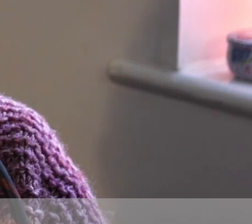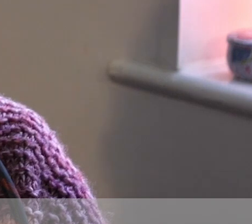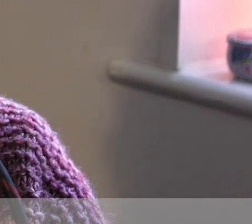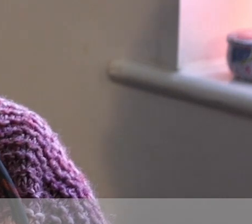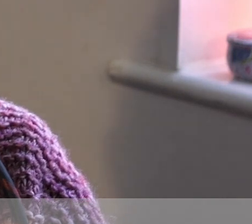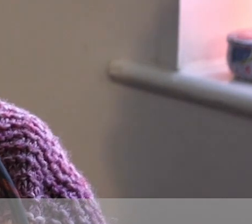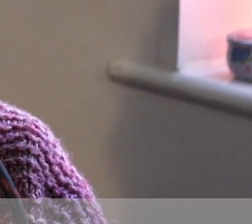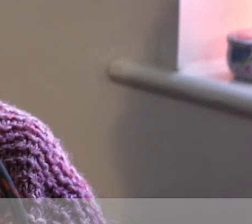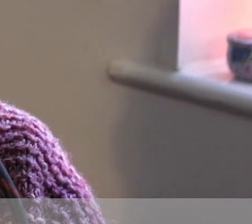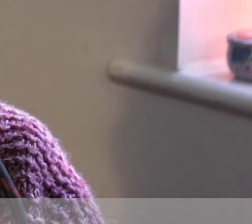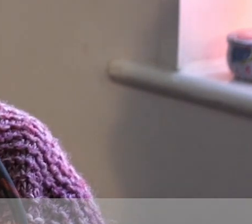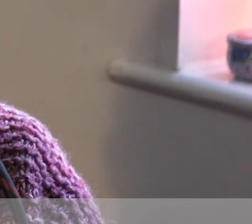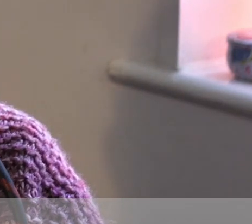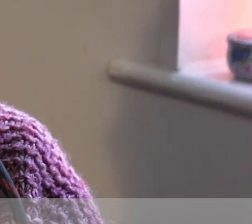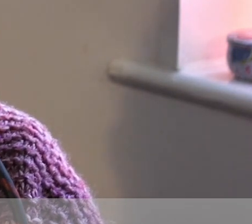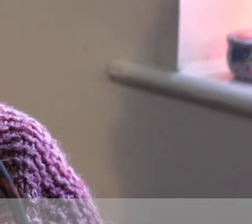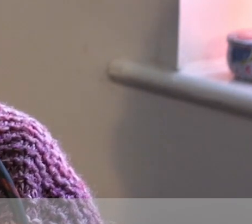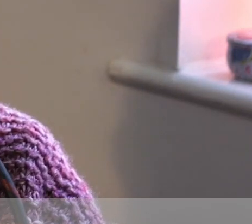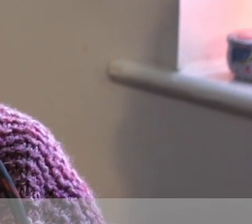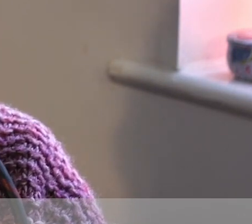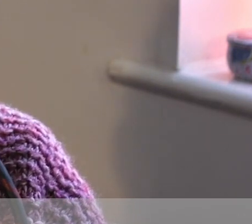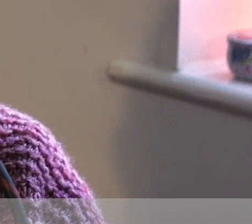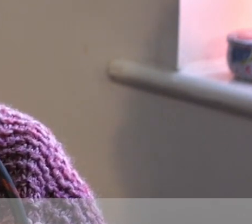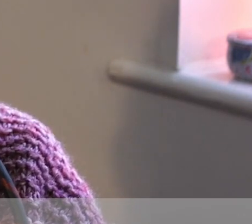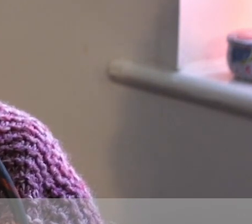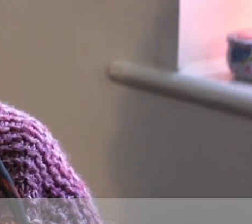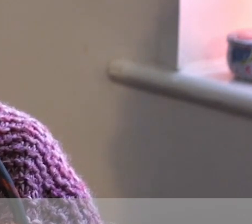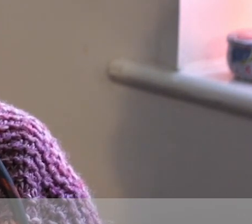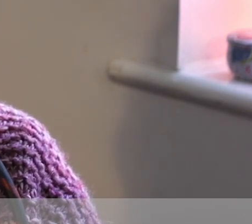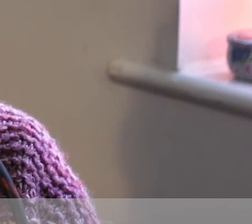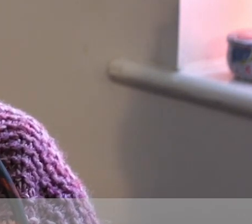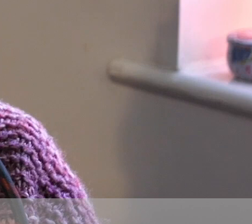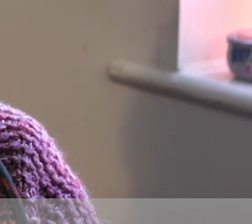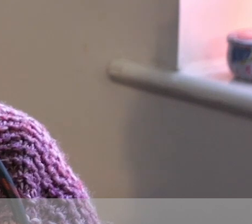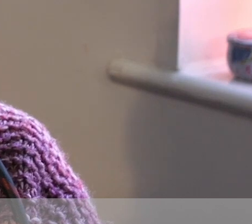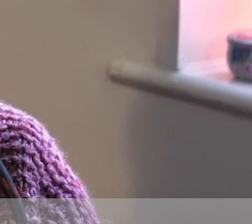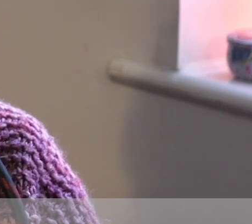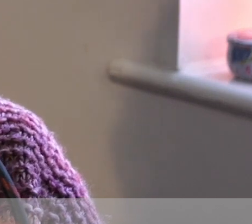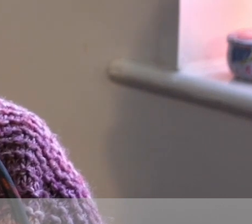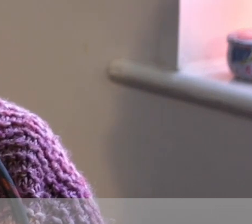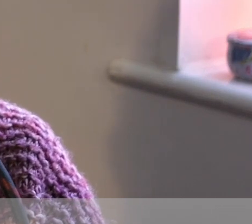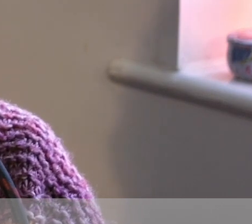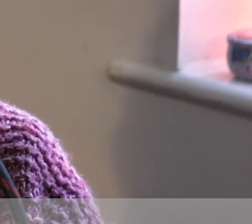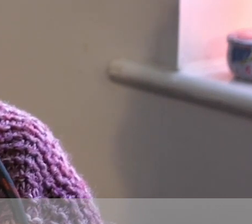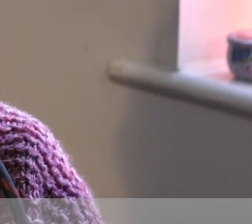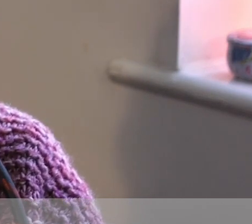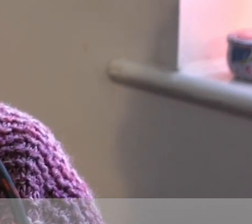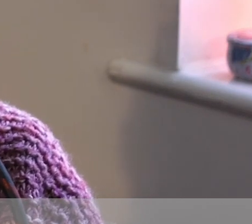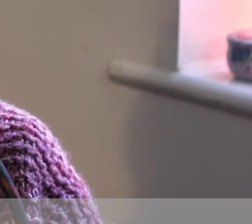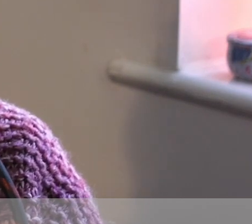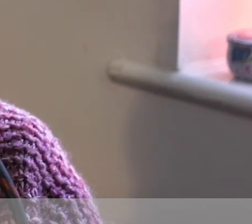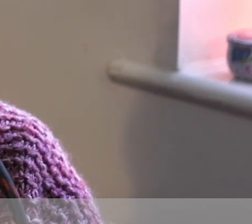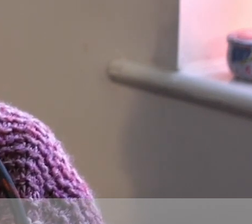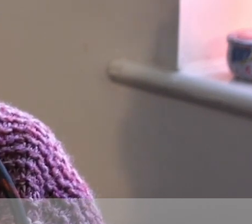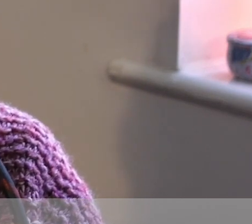And breath anchored into the floor that pulsed with notes only wood could make so warm. Head bowed, hand bowed over